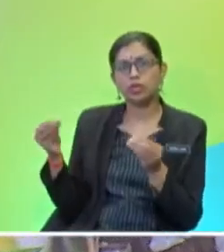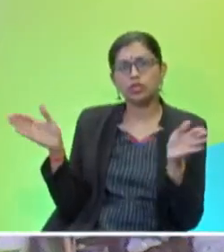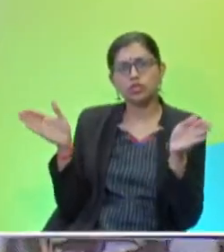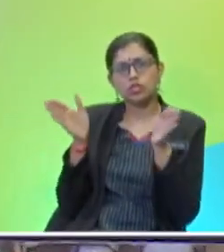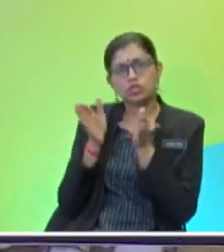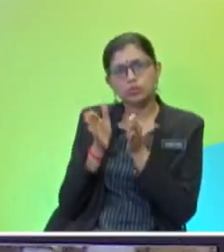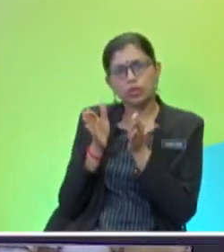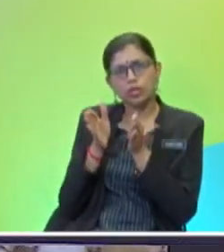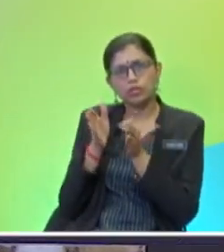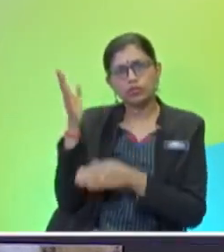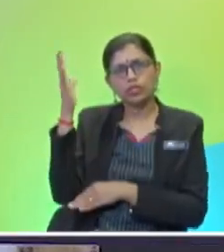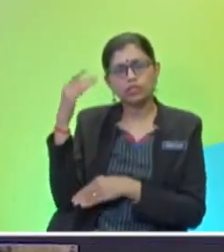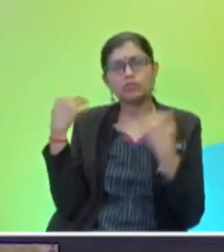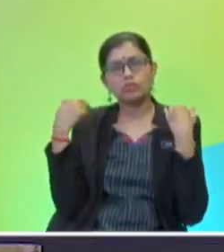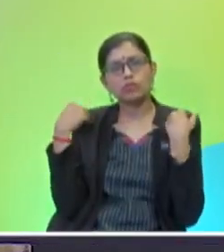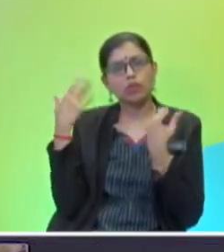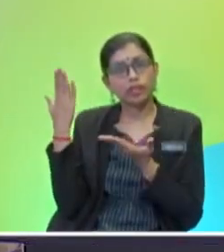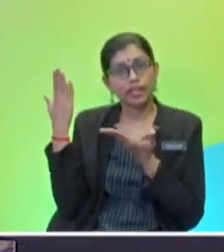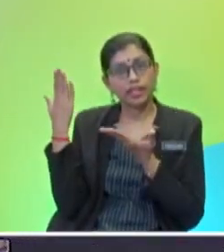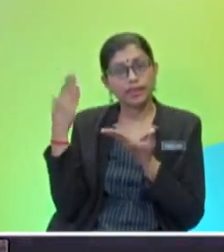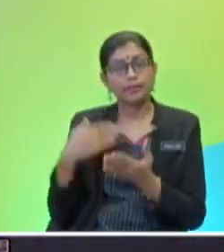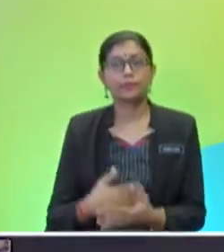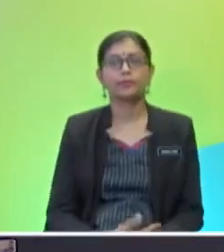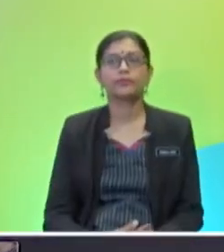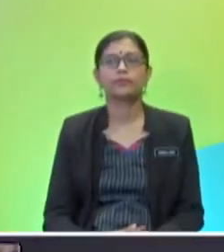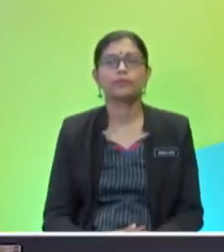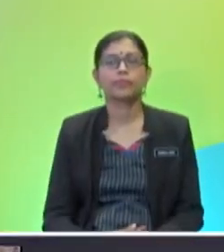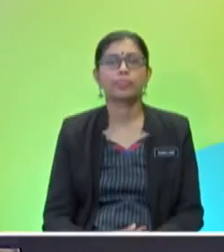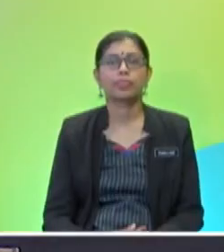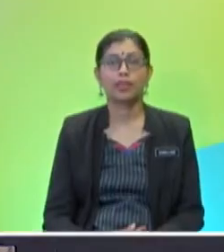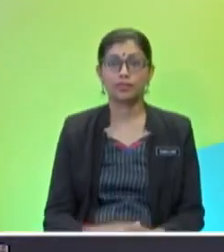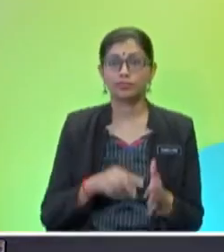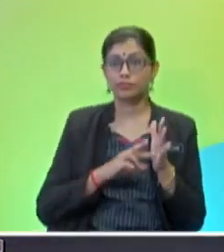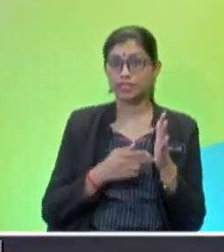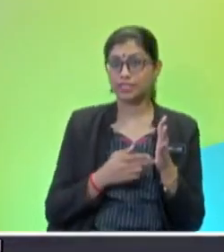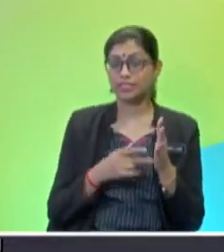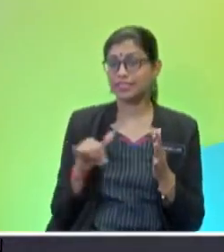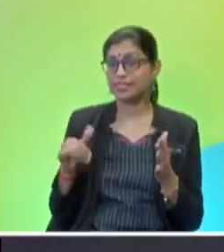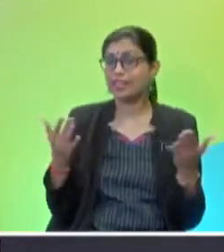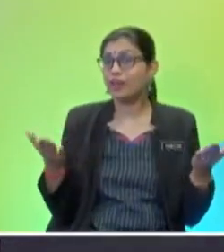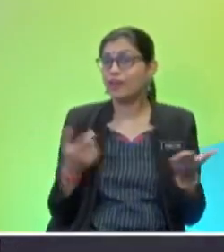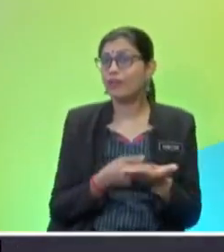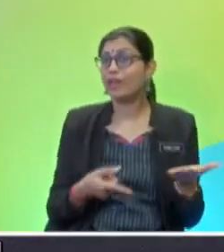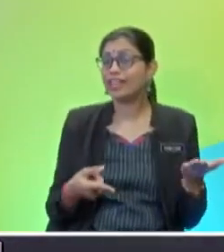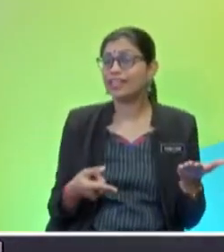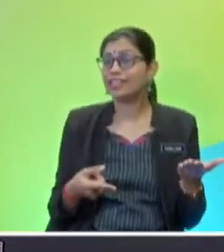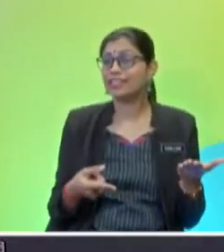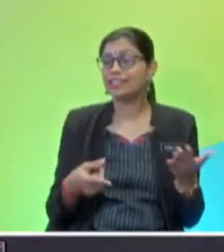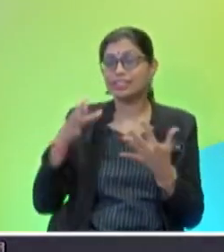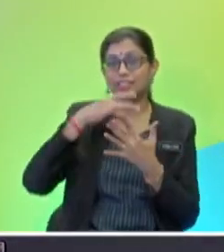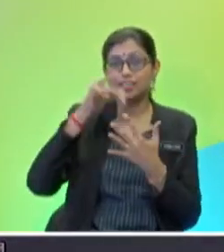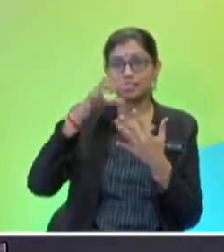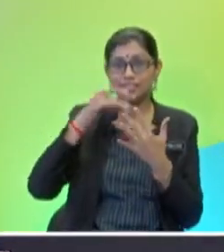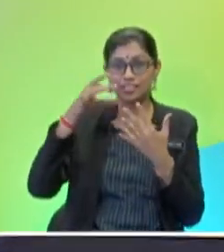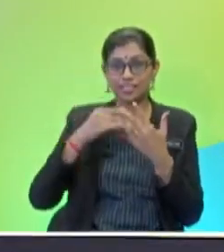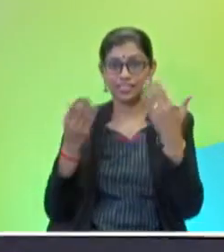with logging, but it is by choosing certain trees. So I think this is it's selective